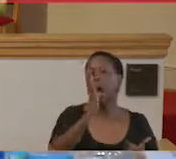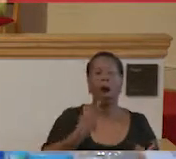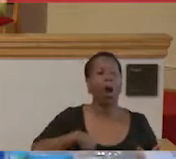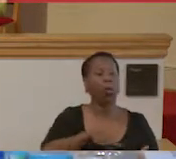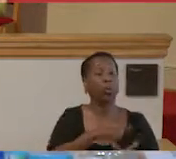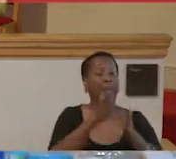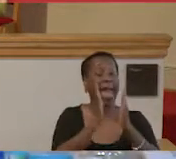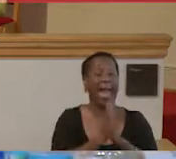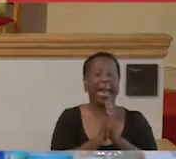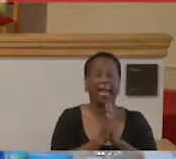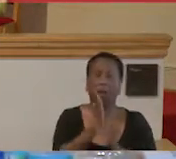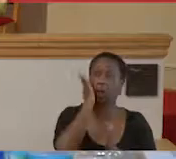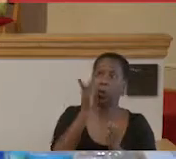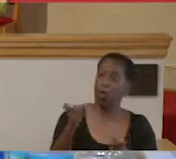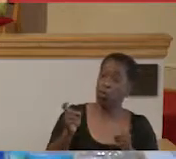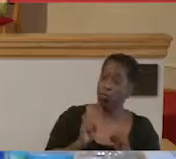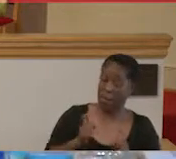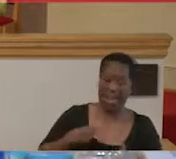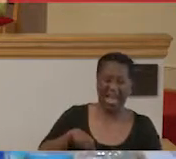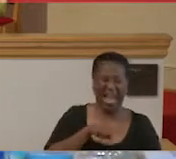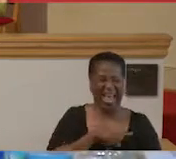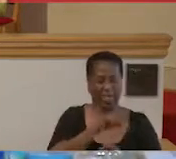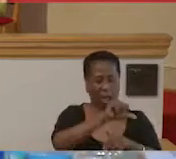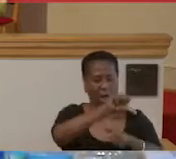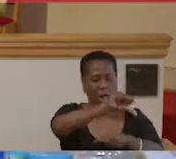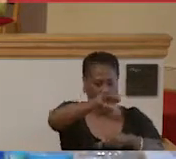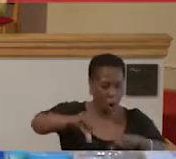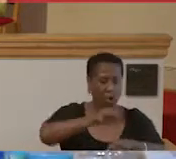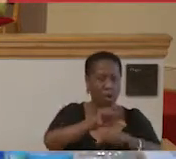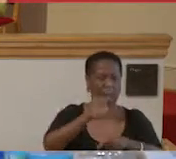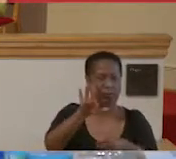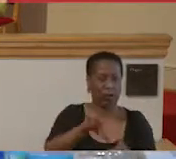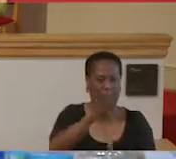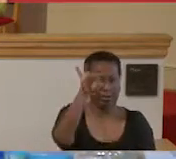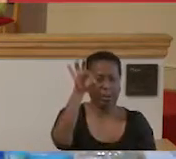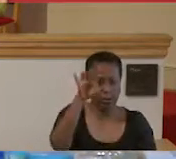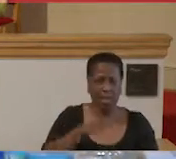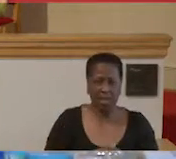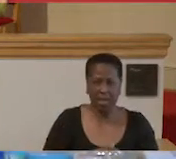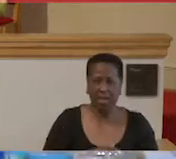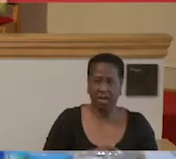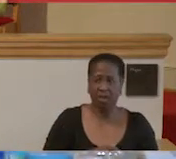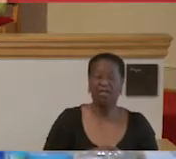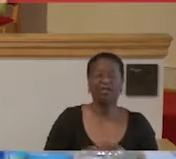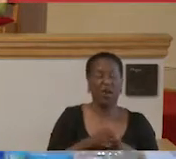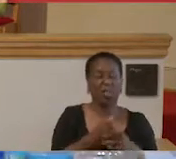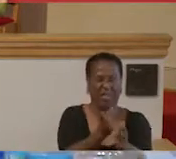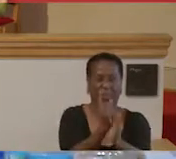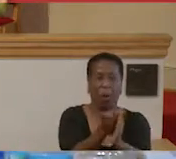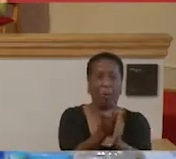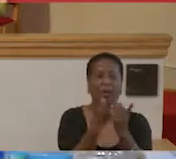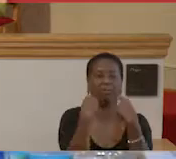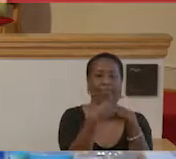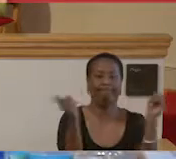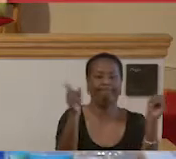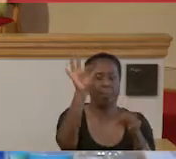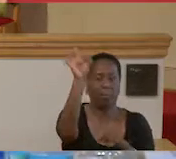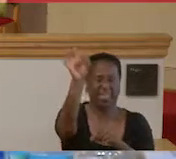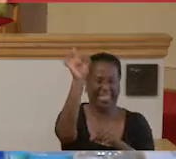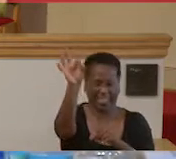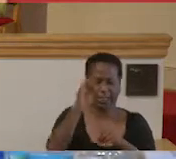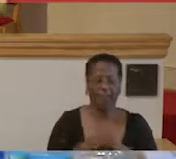ask that you would grant us the anointing of your Spirit for the moment of proclamation. Endow